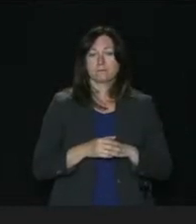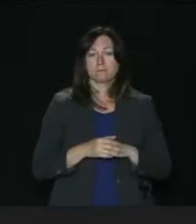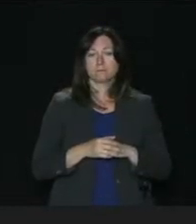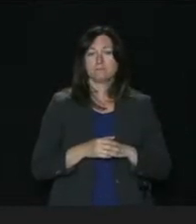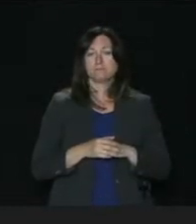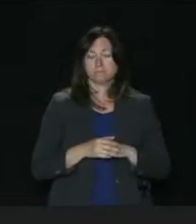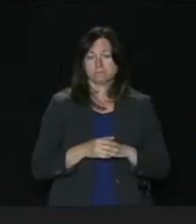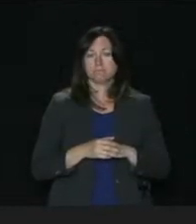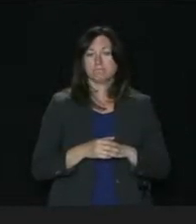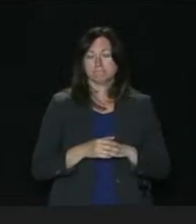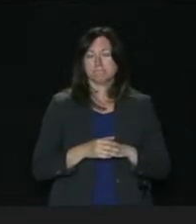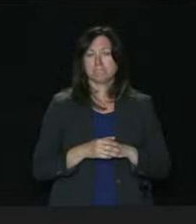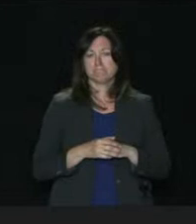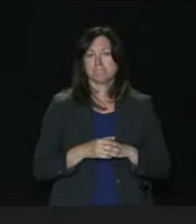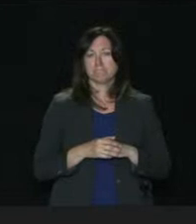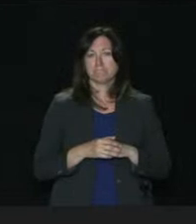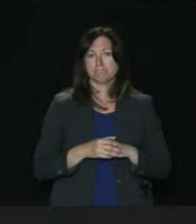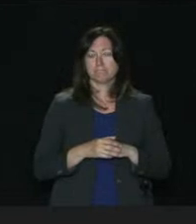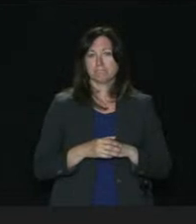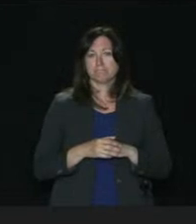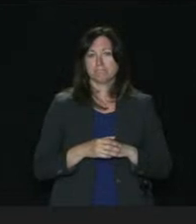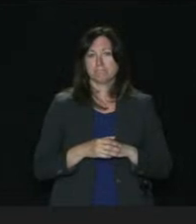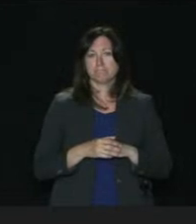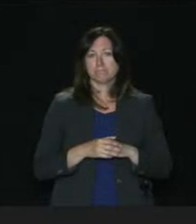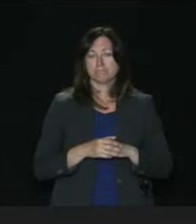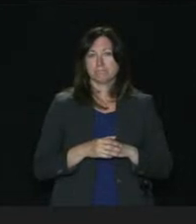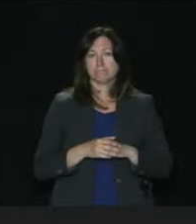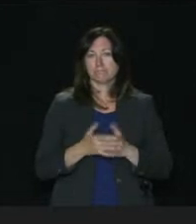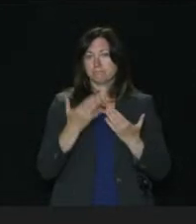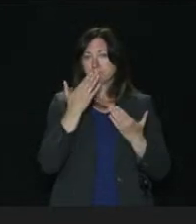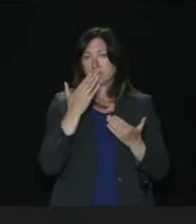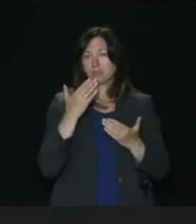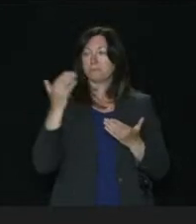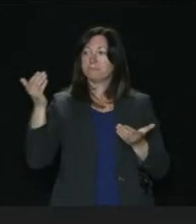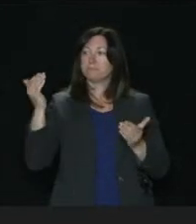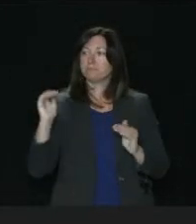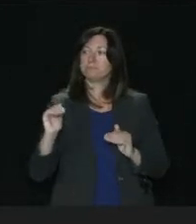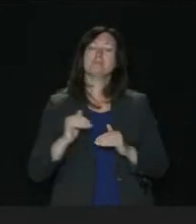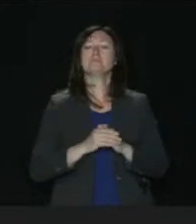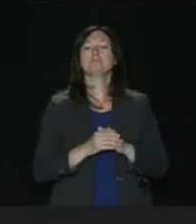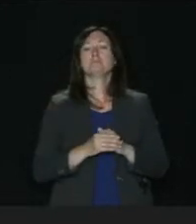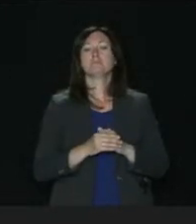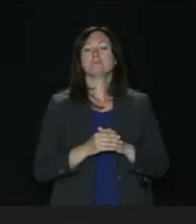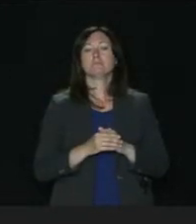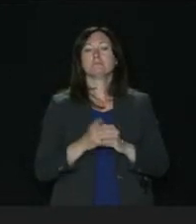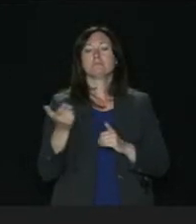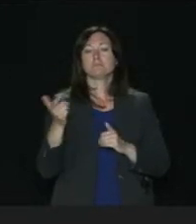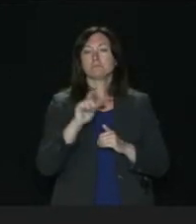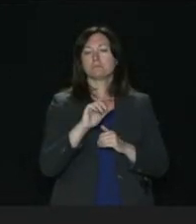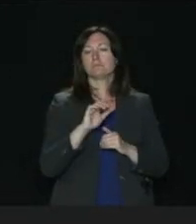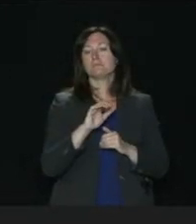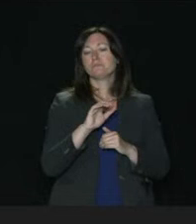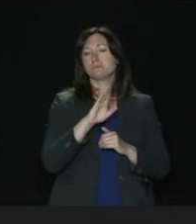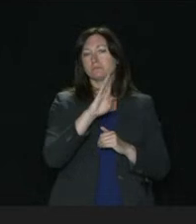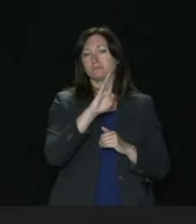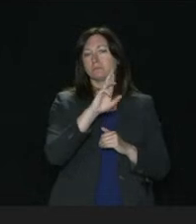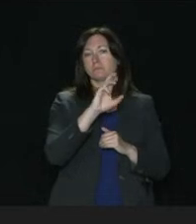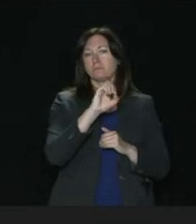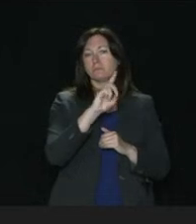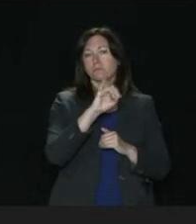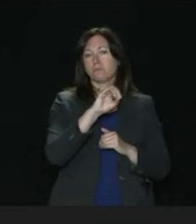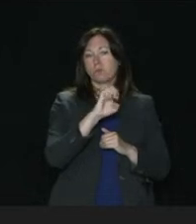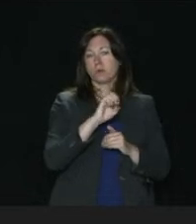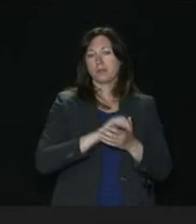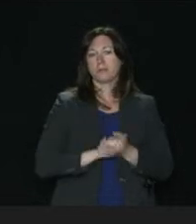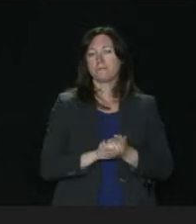aim for that goal. Thank you. On avait une stratégie et maintenant on a atteint